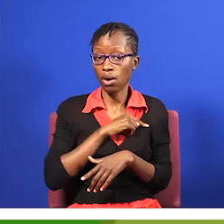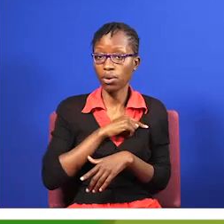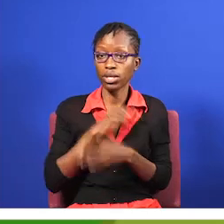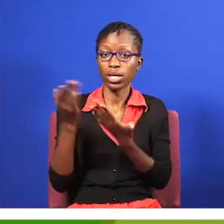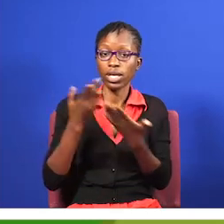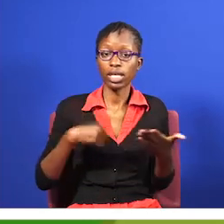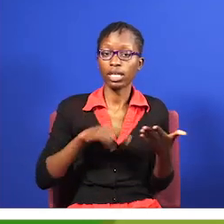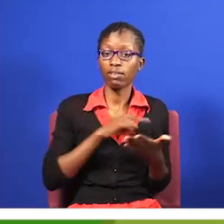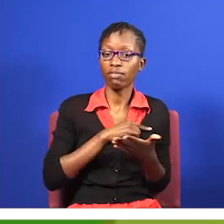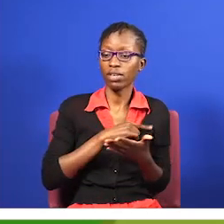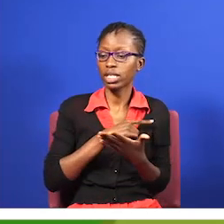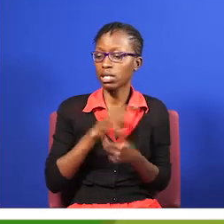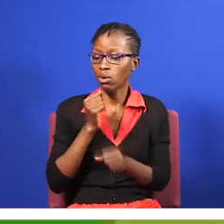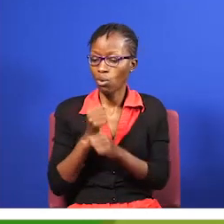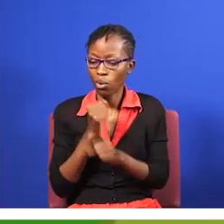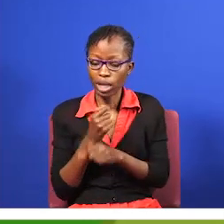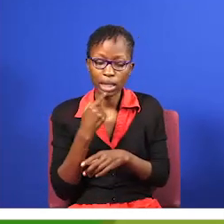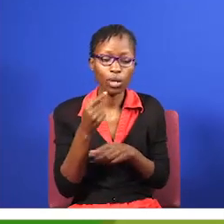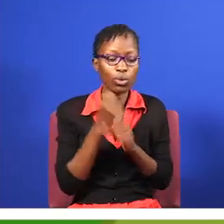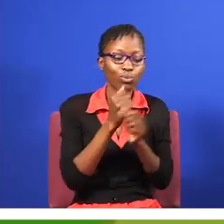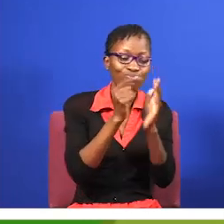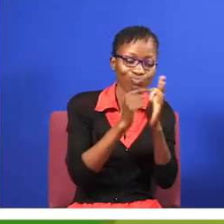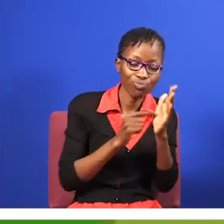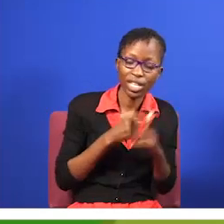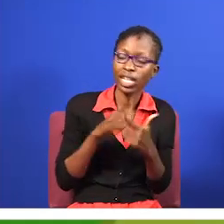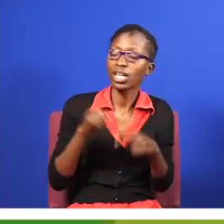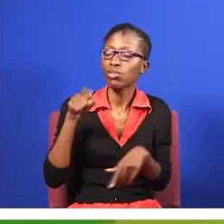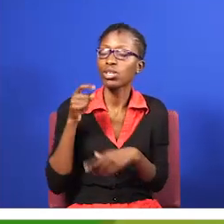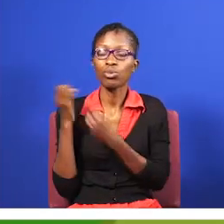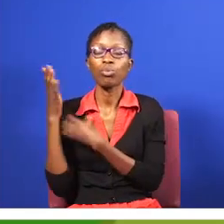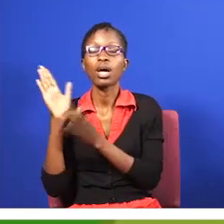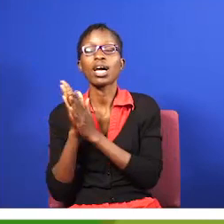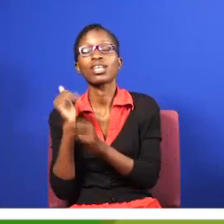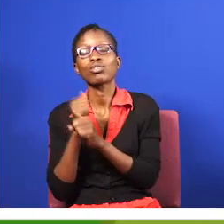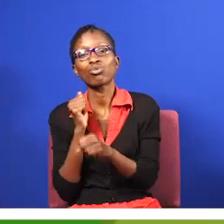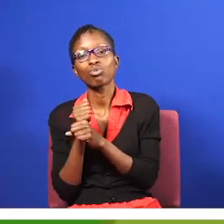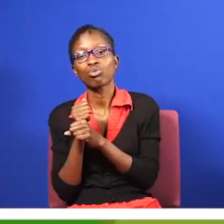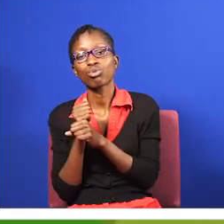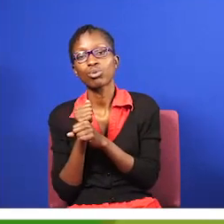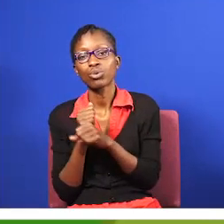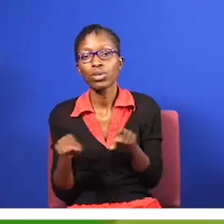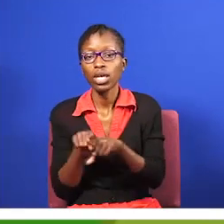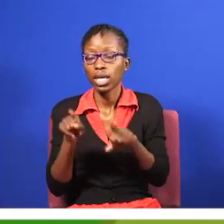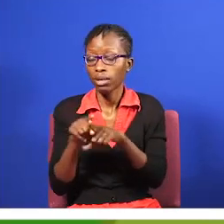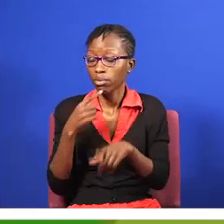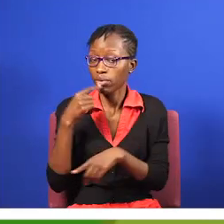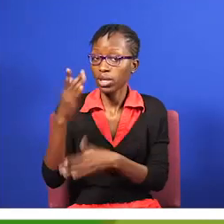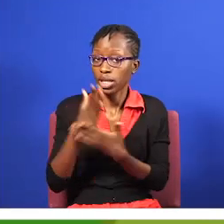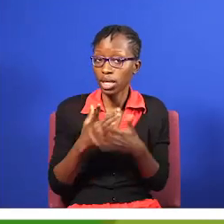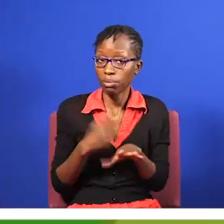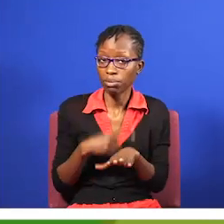example, they give us chores, they tell us to do things, we need to do the right thing. And As I have